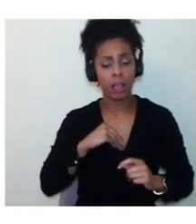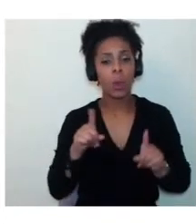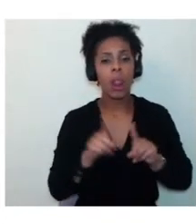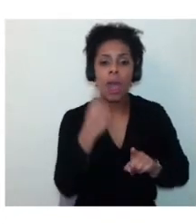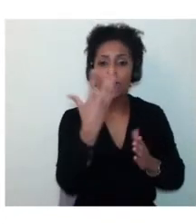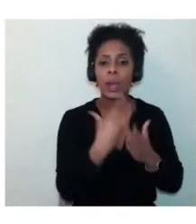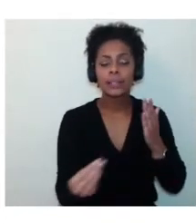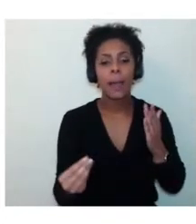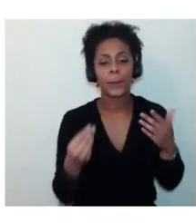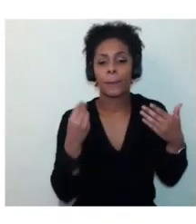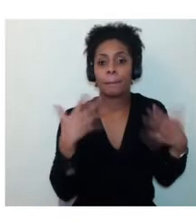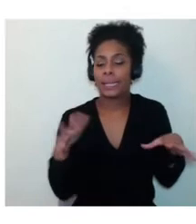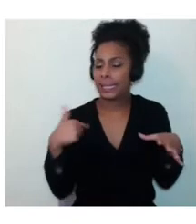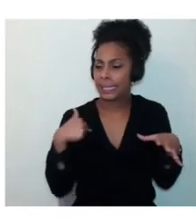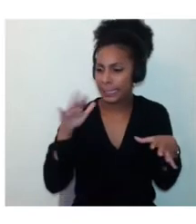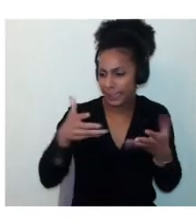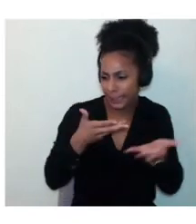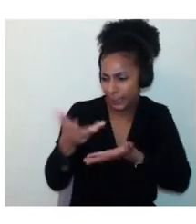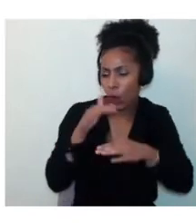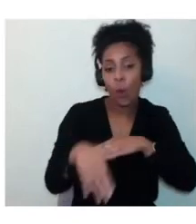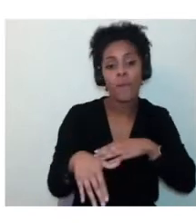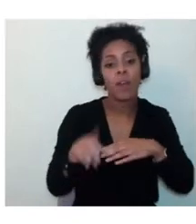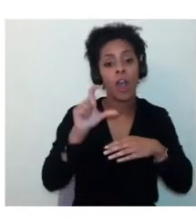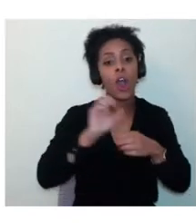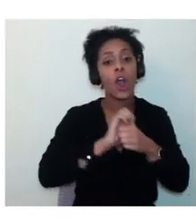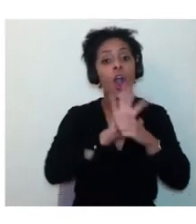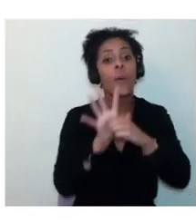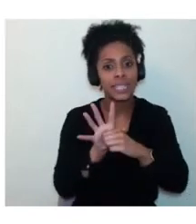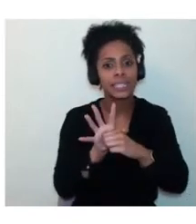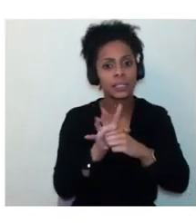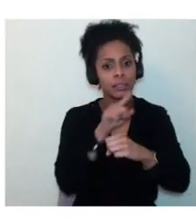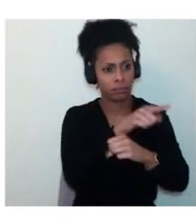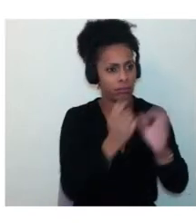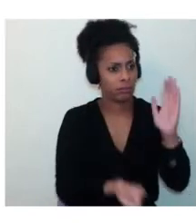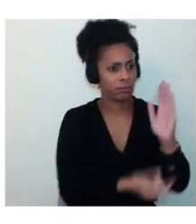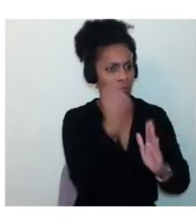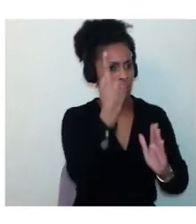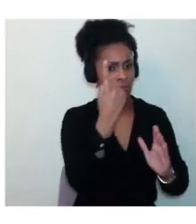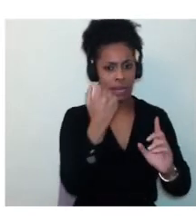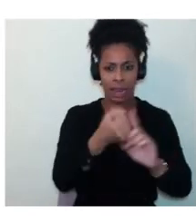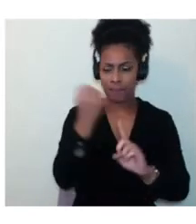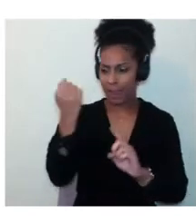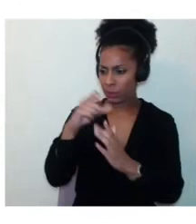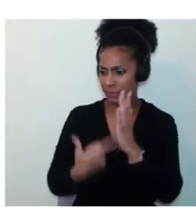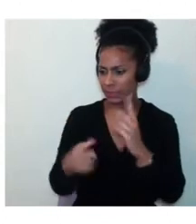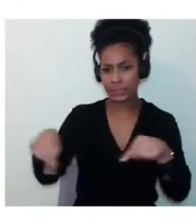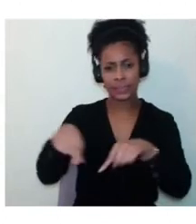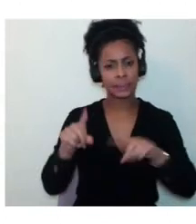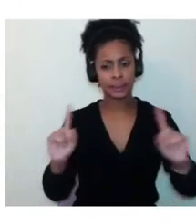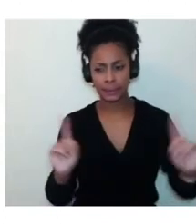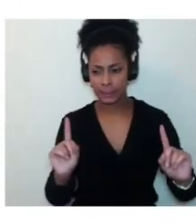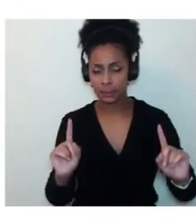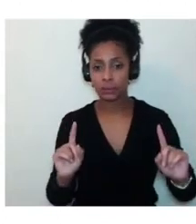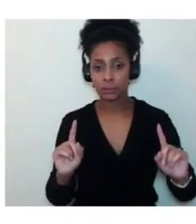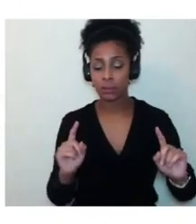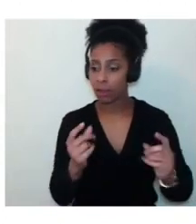them about was how COVID has impacted people with disabilities. And while there's some mixed responses, for some